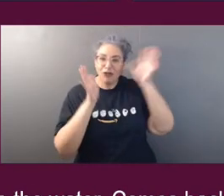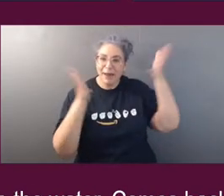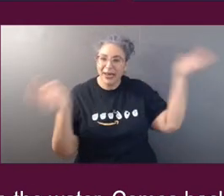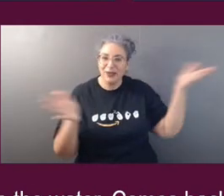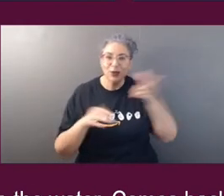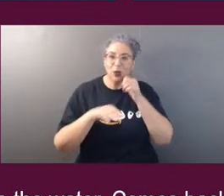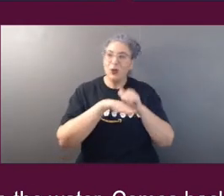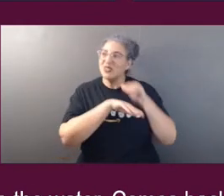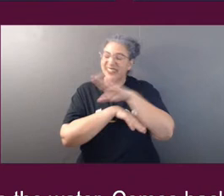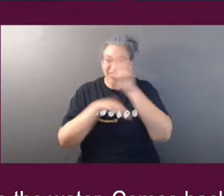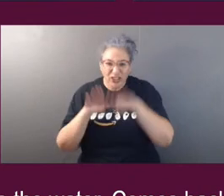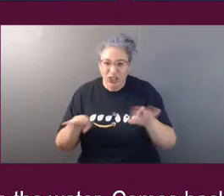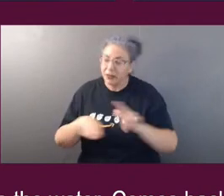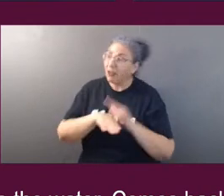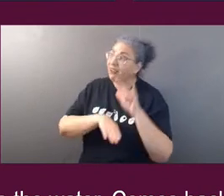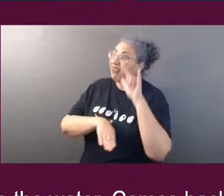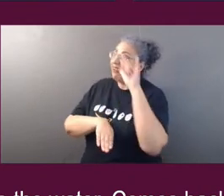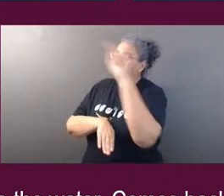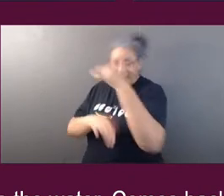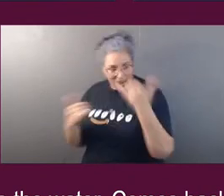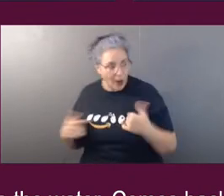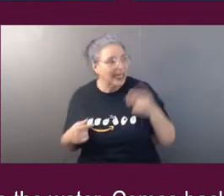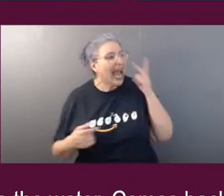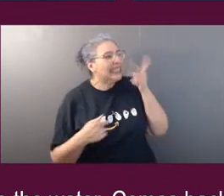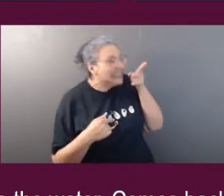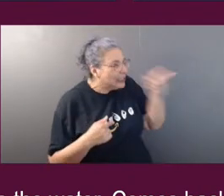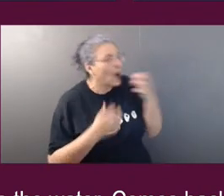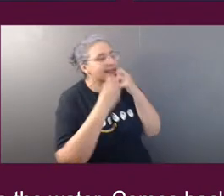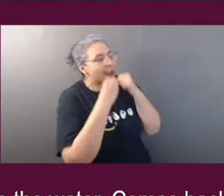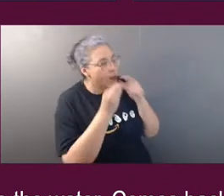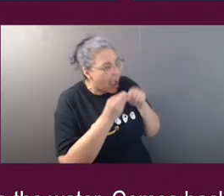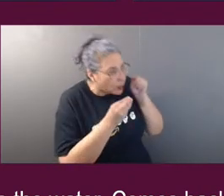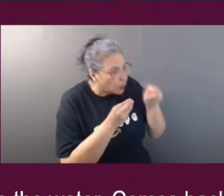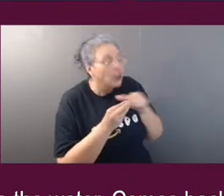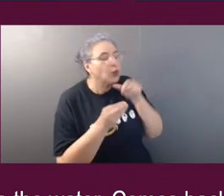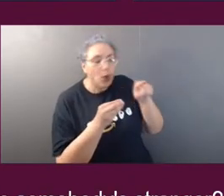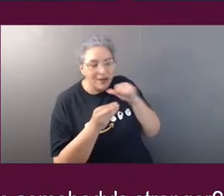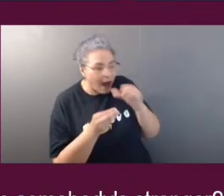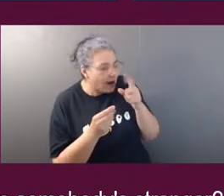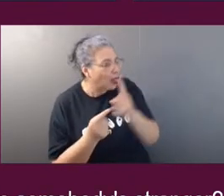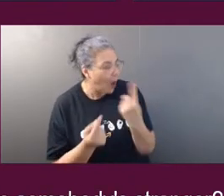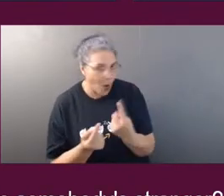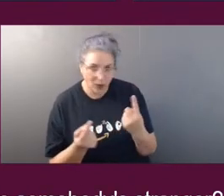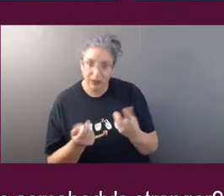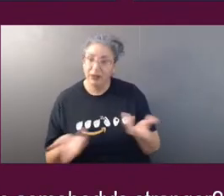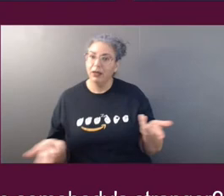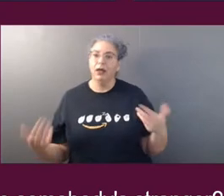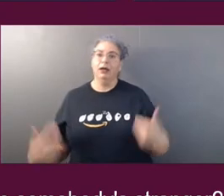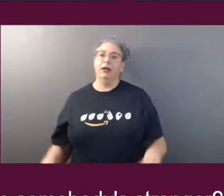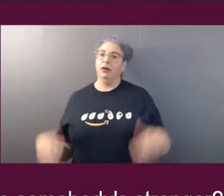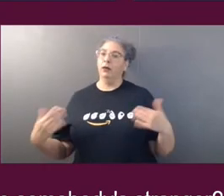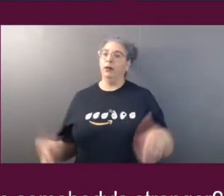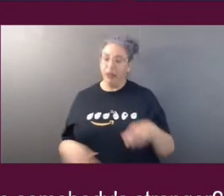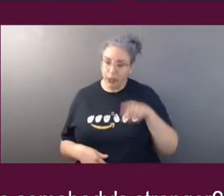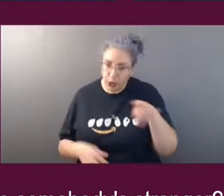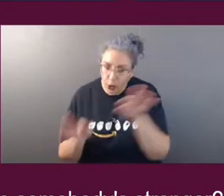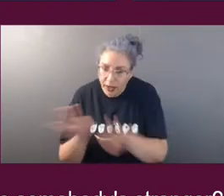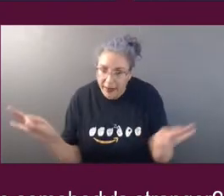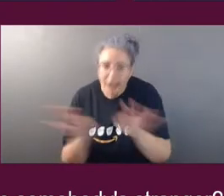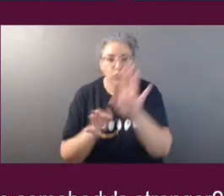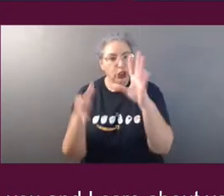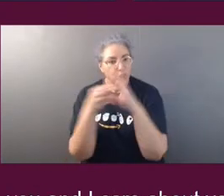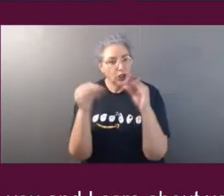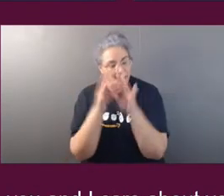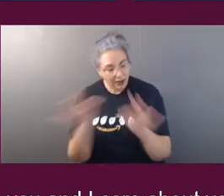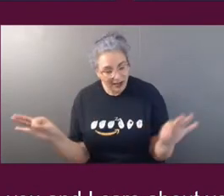out and let them know I see you and I care about you and you are not alone in this mortal coil and you matter and your stories matter? And I think that